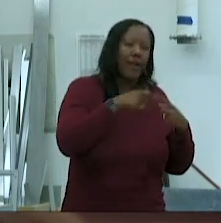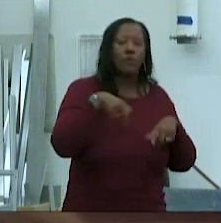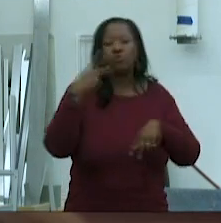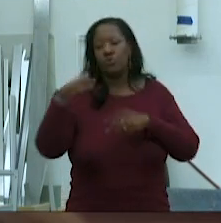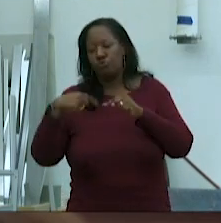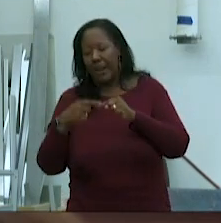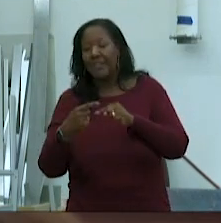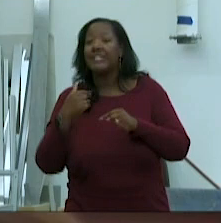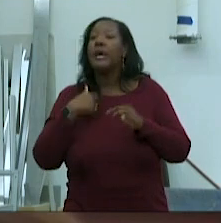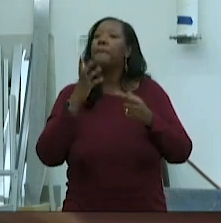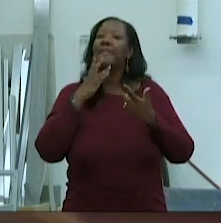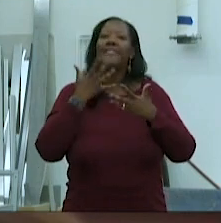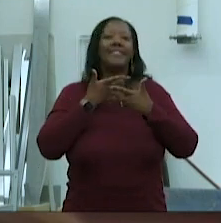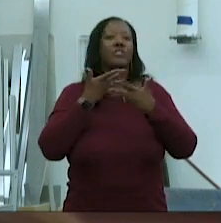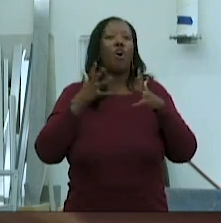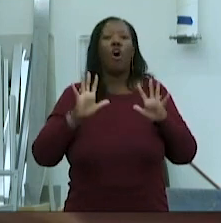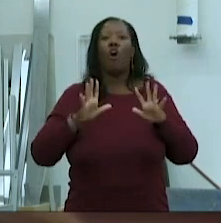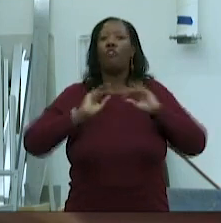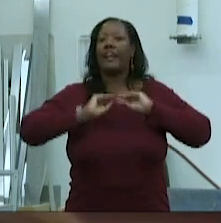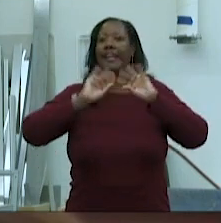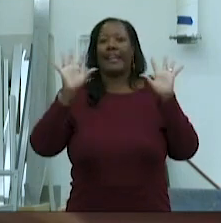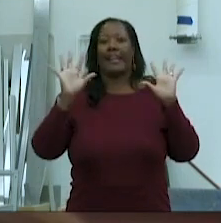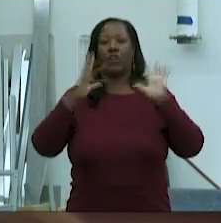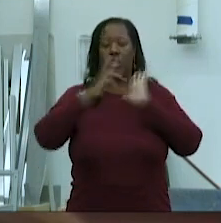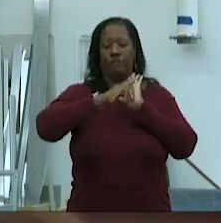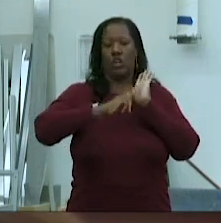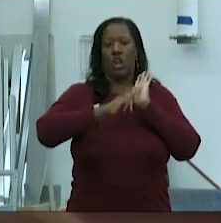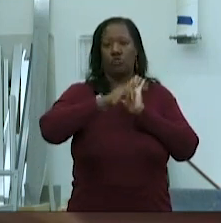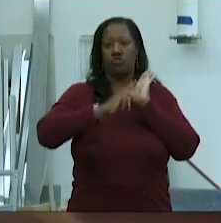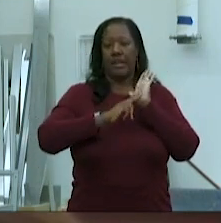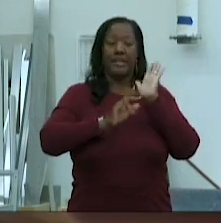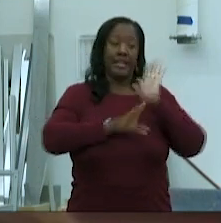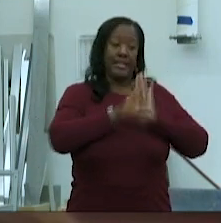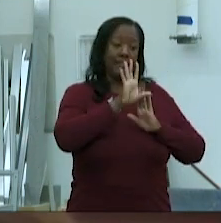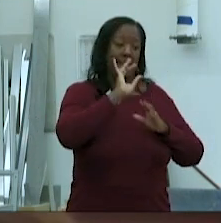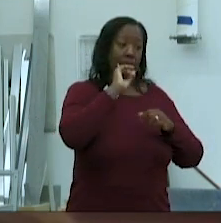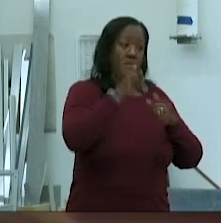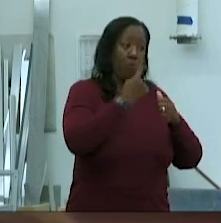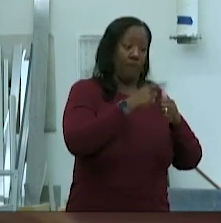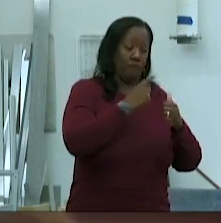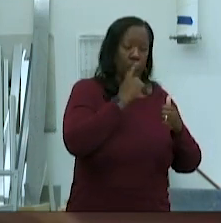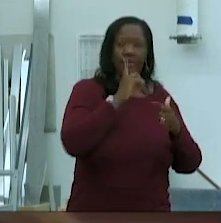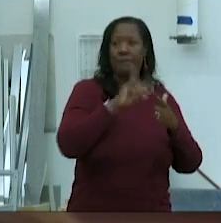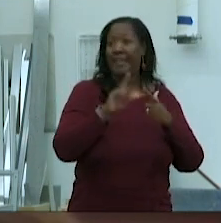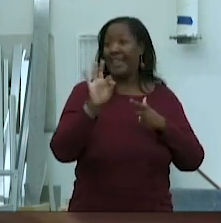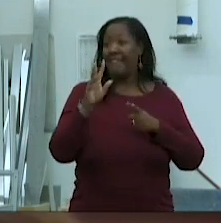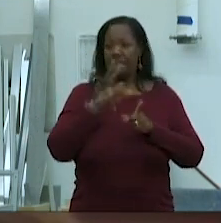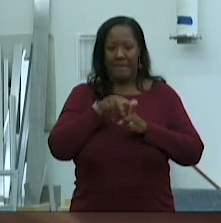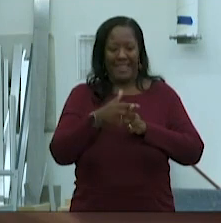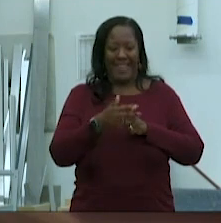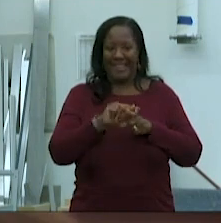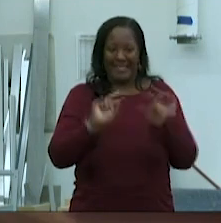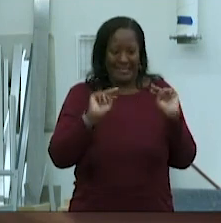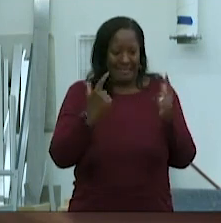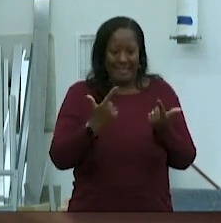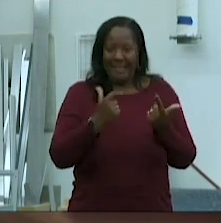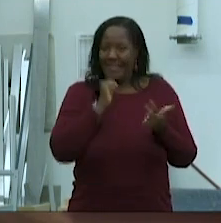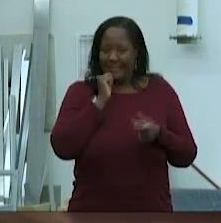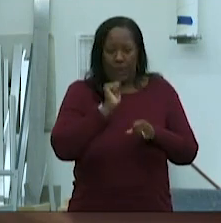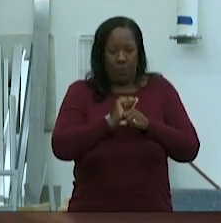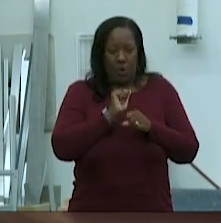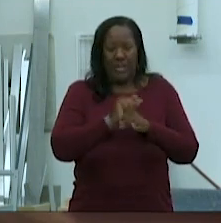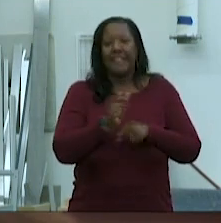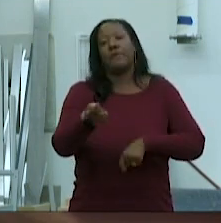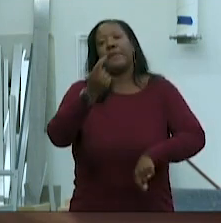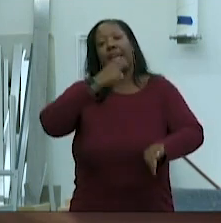put what that entails. So maybe it's developing 1 first article, but if mechanically like it just doesn't function the way we all expect it to, then you